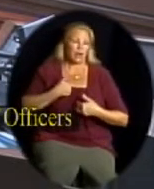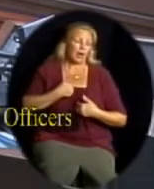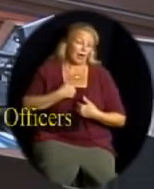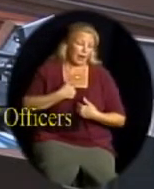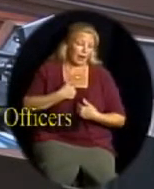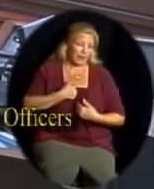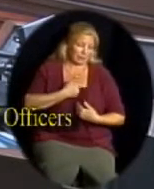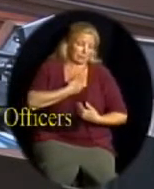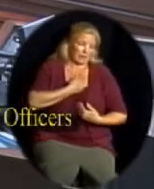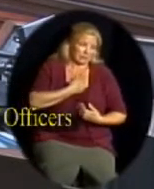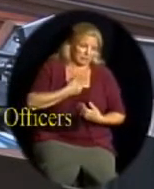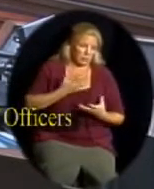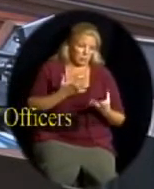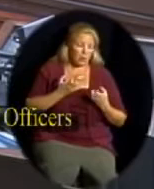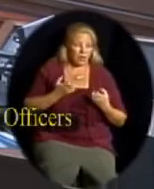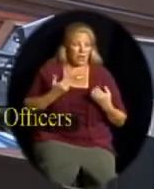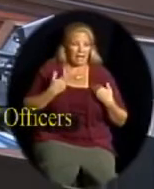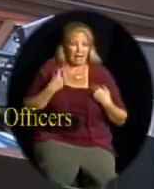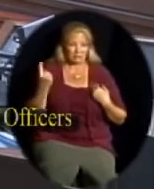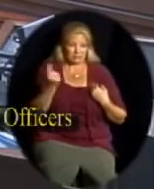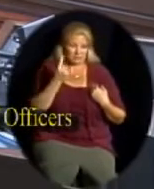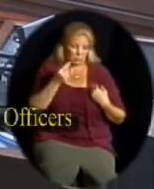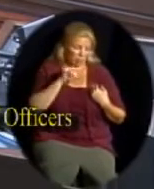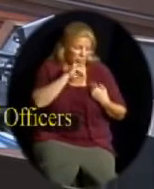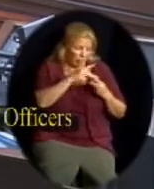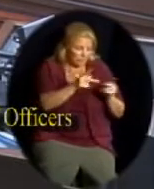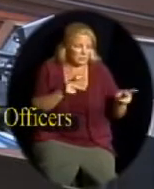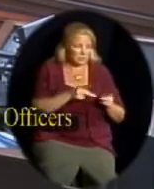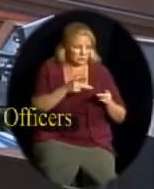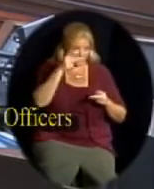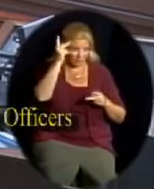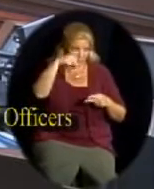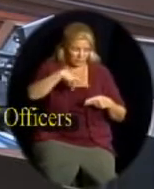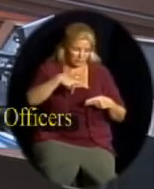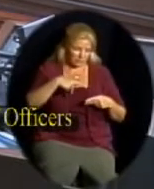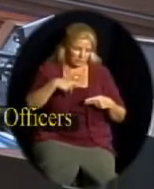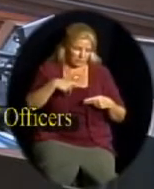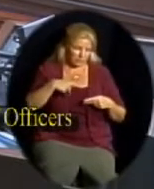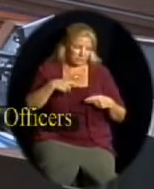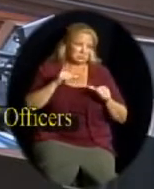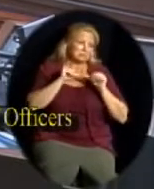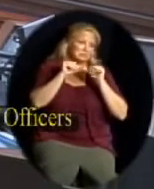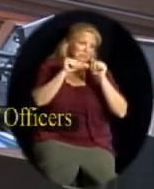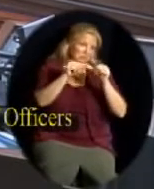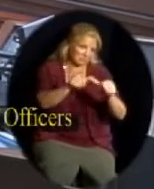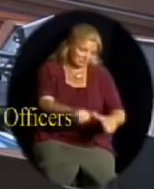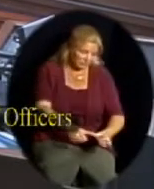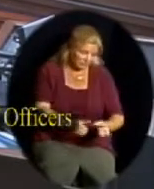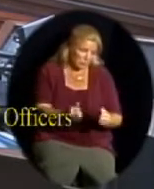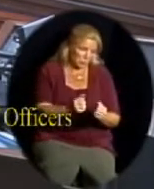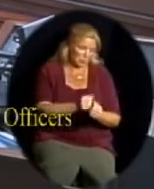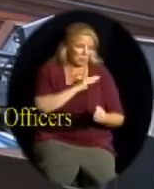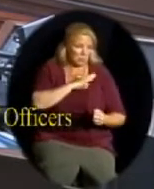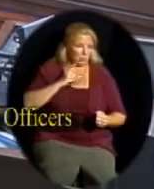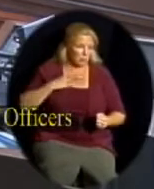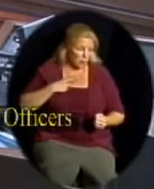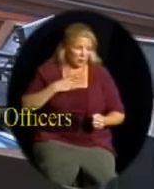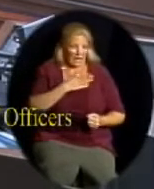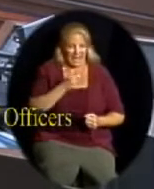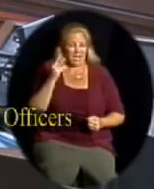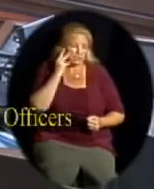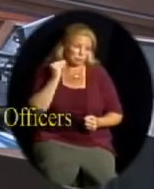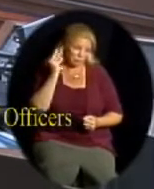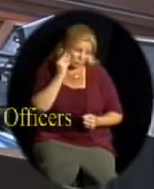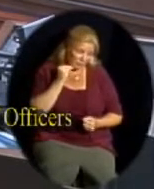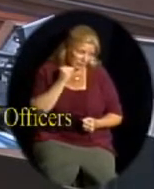position of vice president who has some tenure with the board and has experienced the cycles that the Board of Education goes through